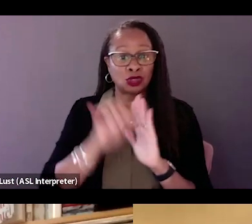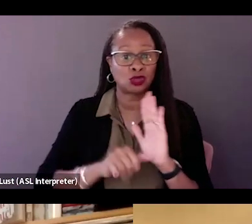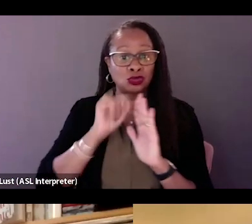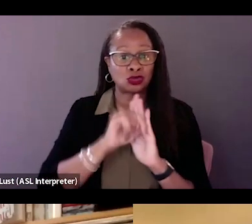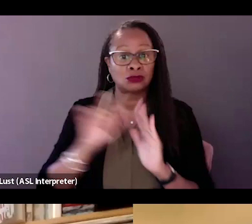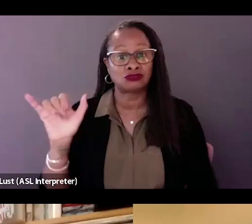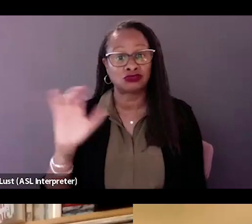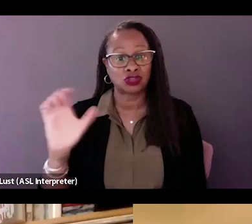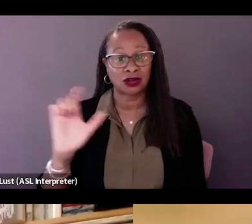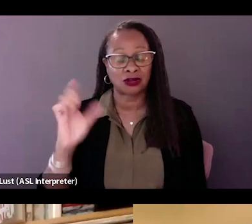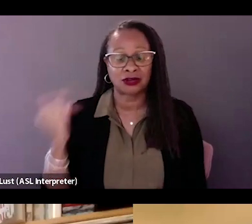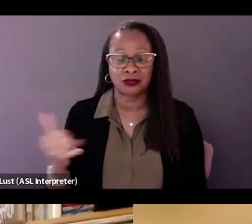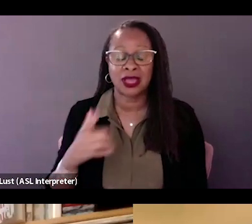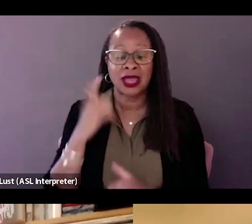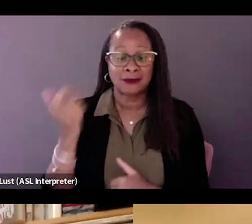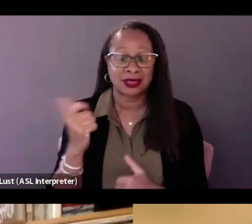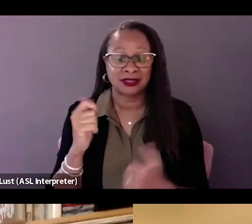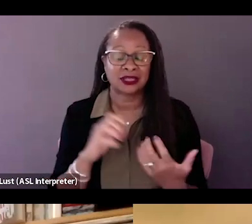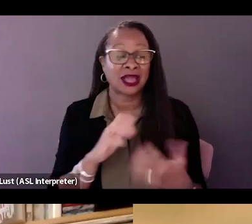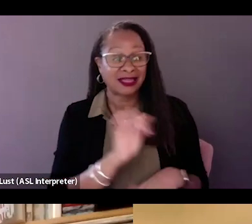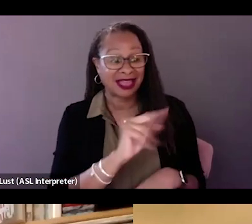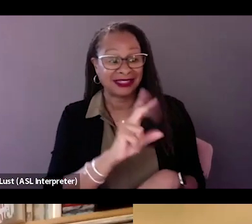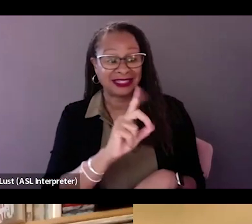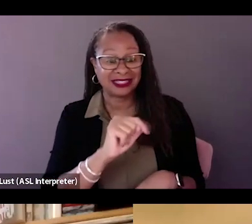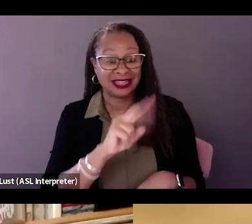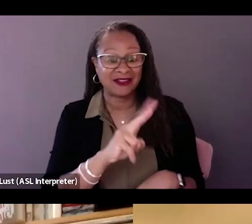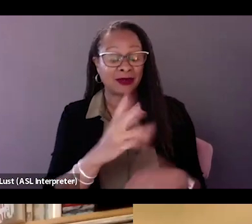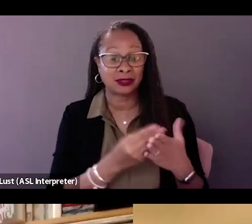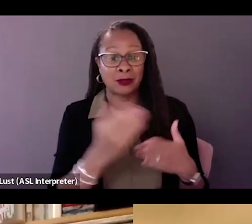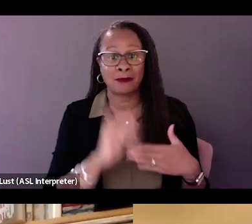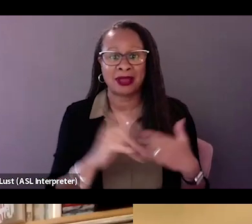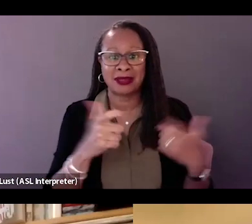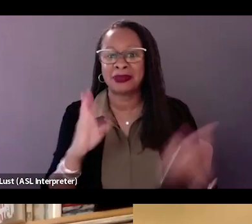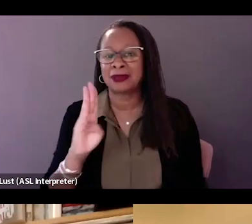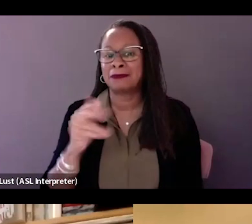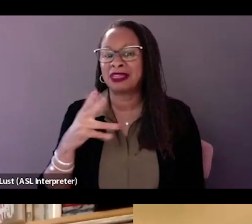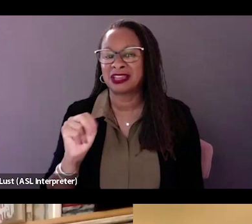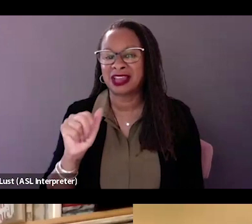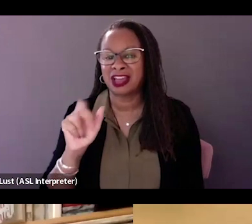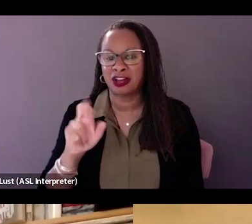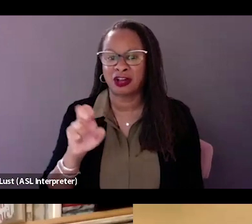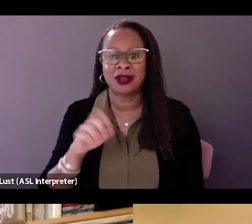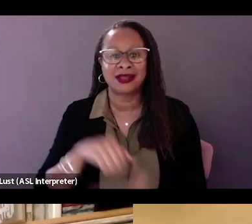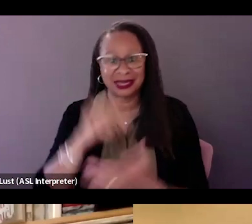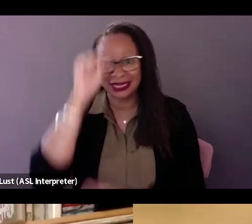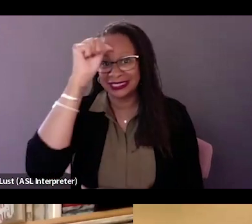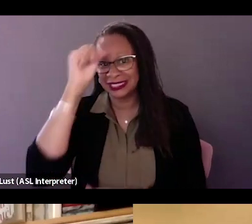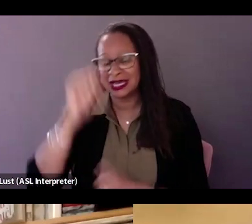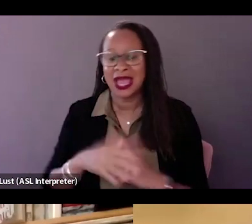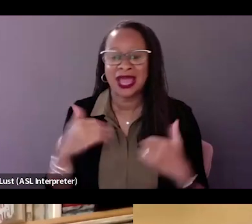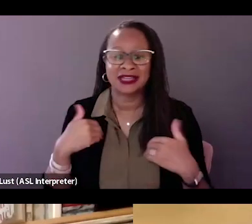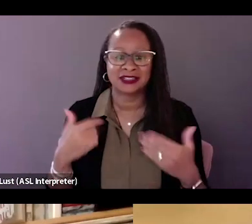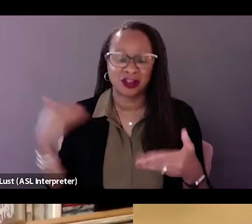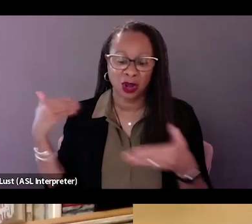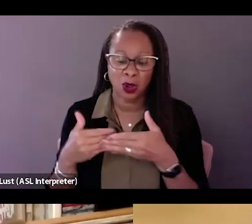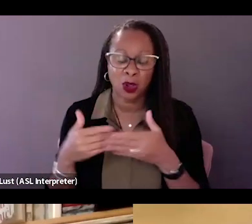over, the channel was then bought out by a very big billionaire in India who has very proximate